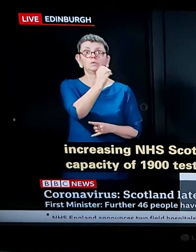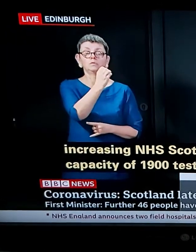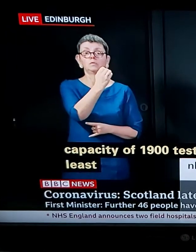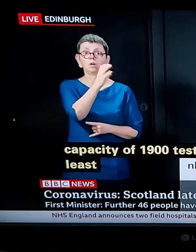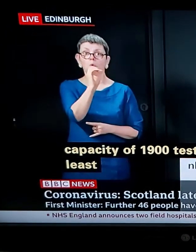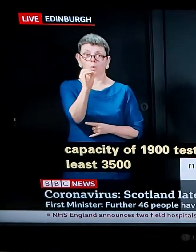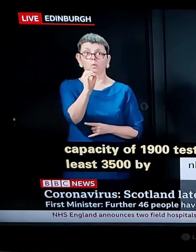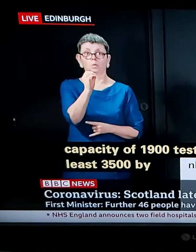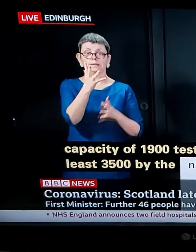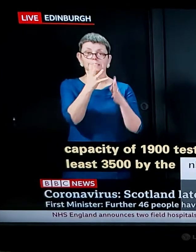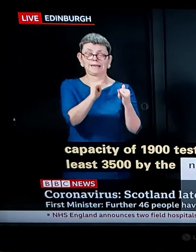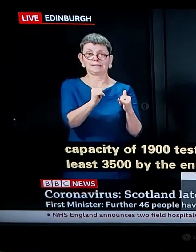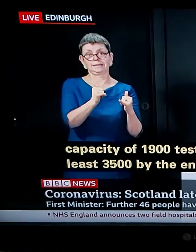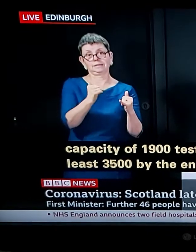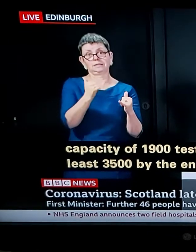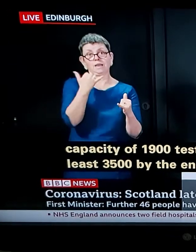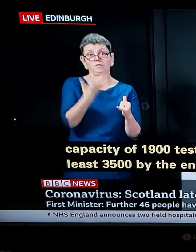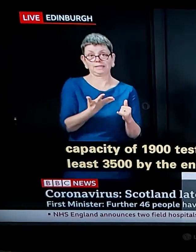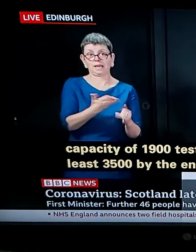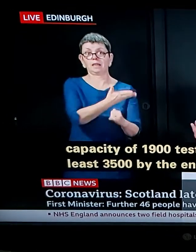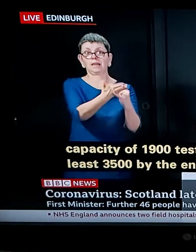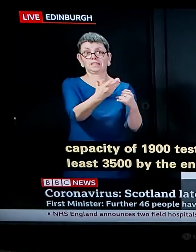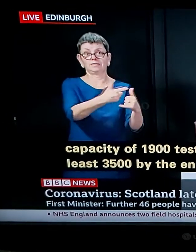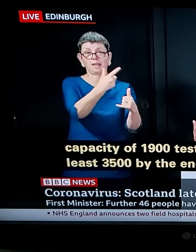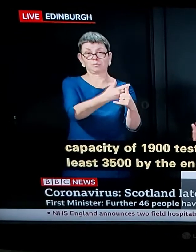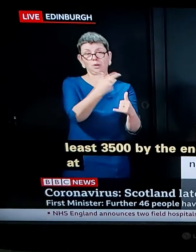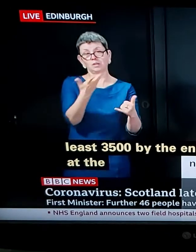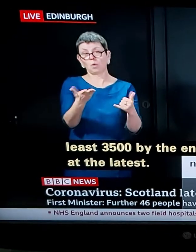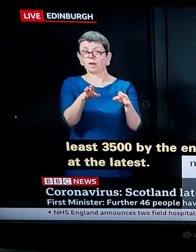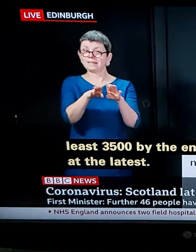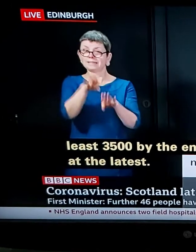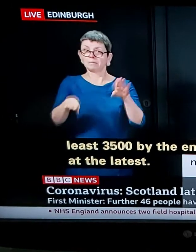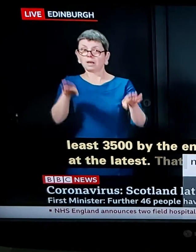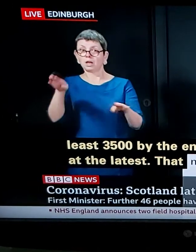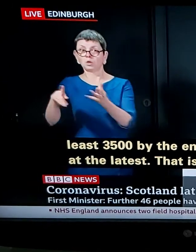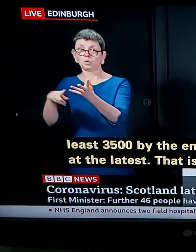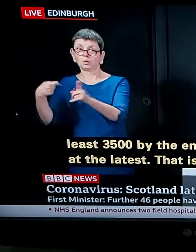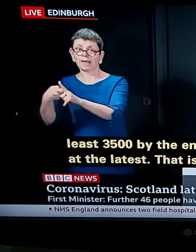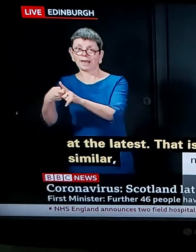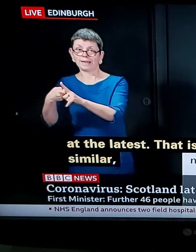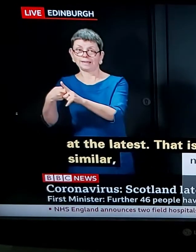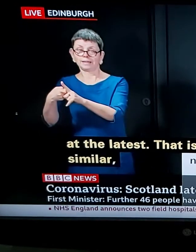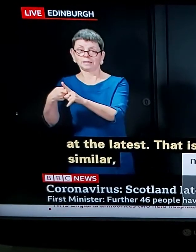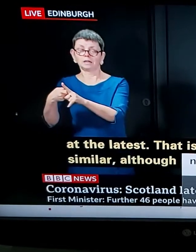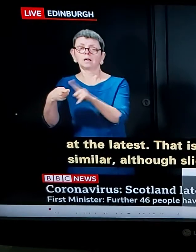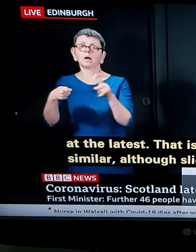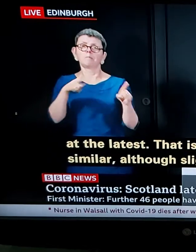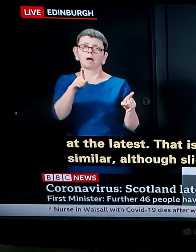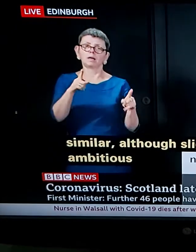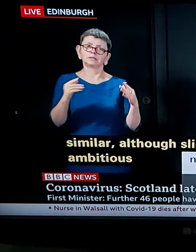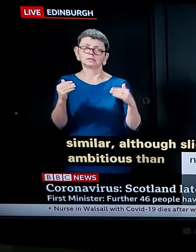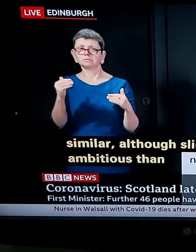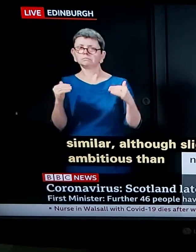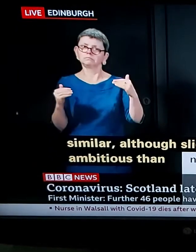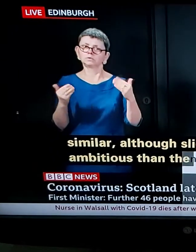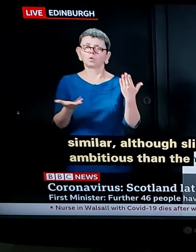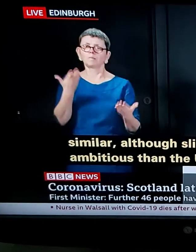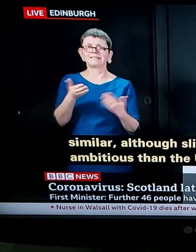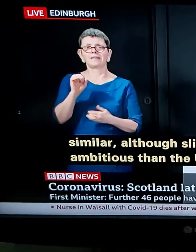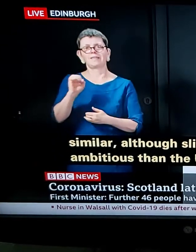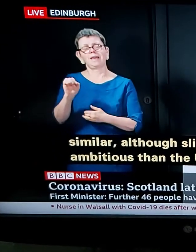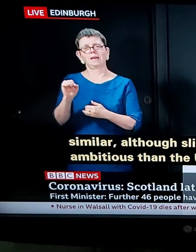at the latest. And that is broadly similar, although slightly more ambitious than the UK Pillar 1 target of 25,000